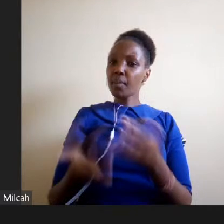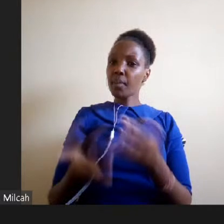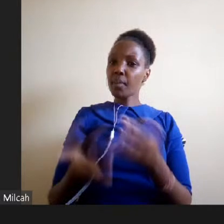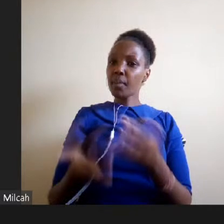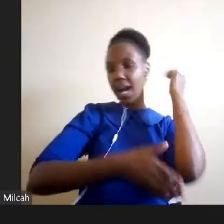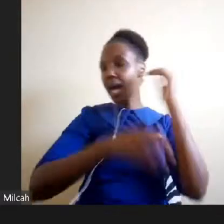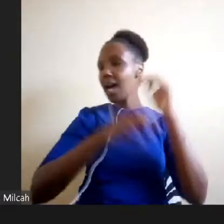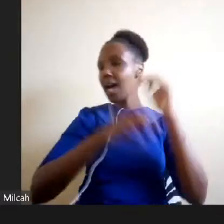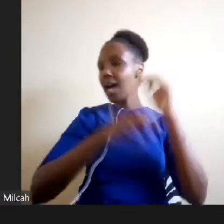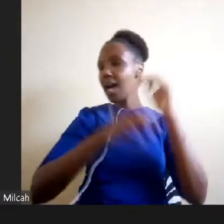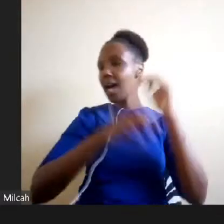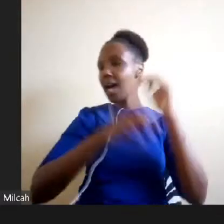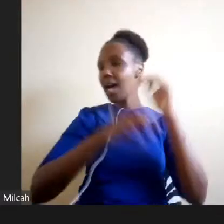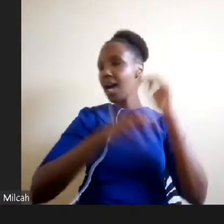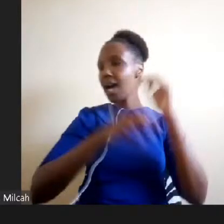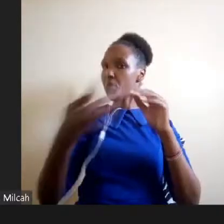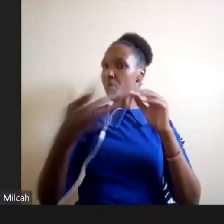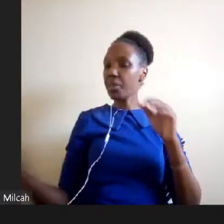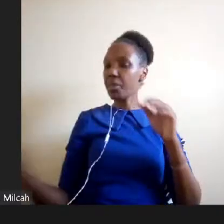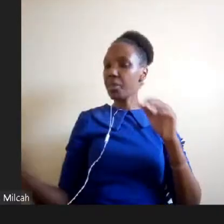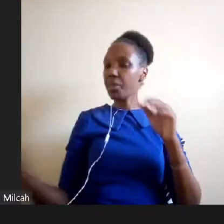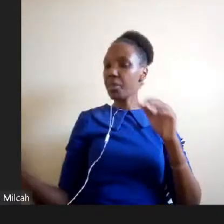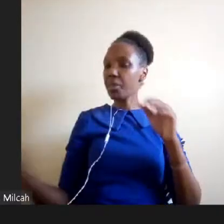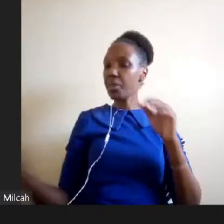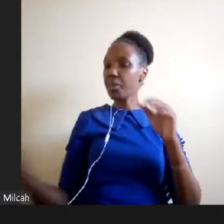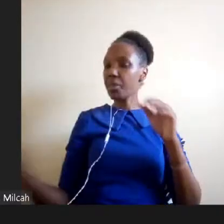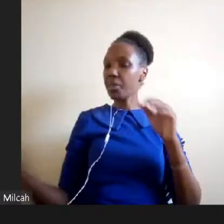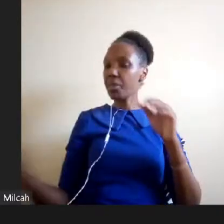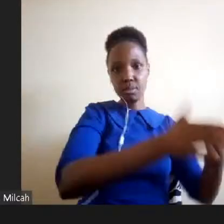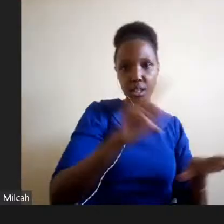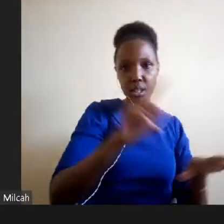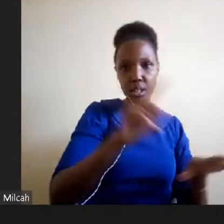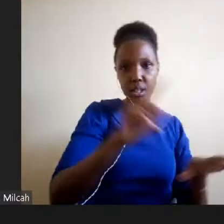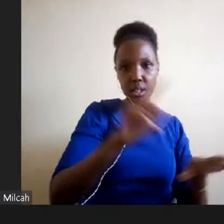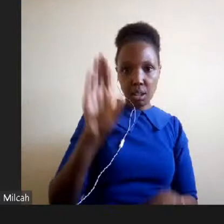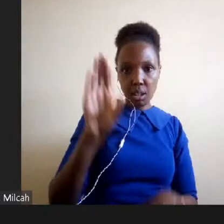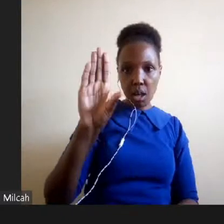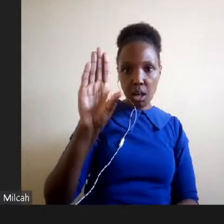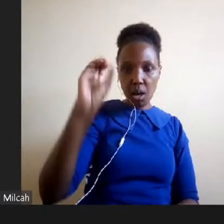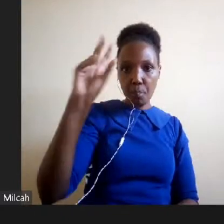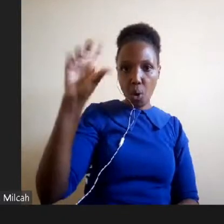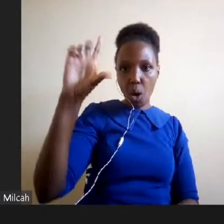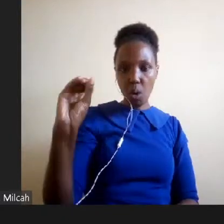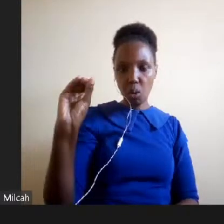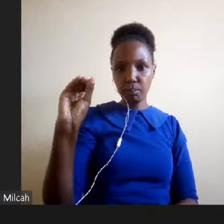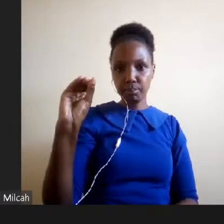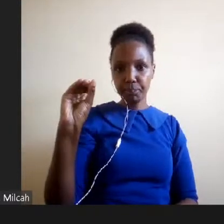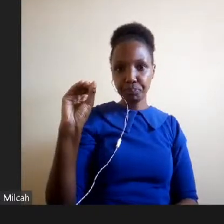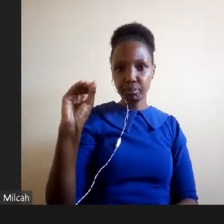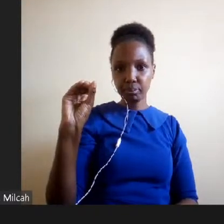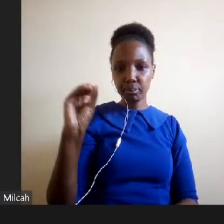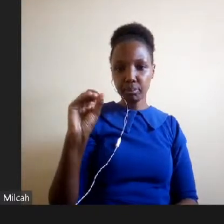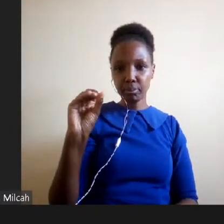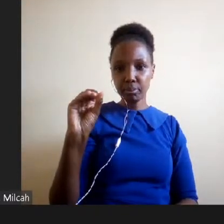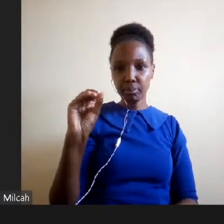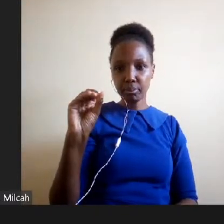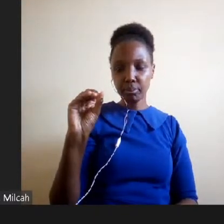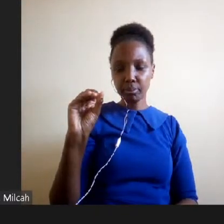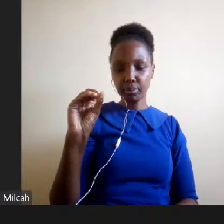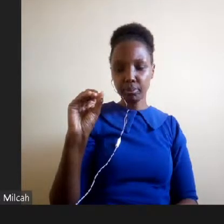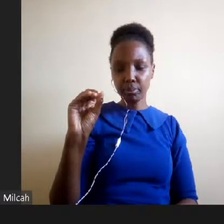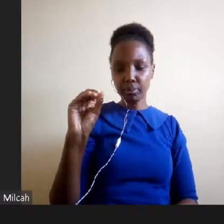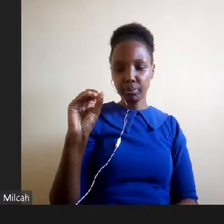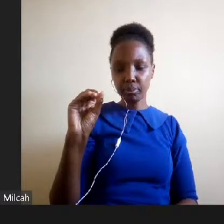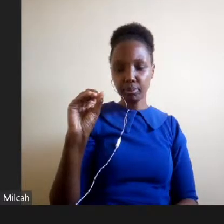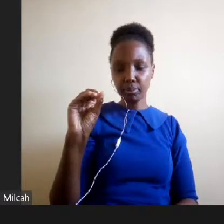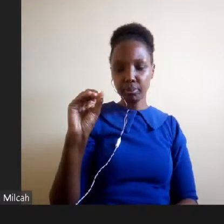content. Now, we have something that I really love to use with my children. And when I was introducing them to reading, we were using an app called